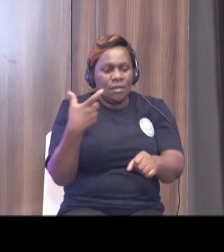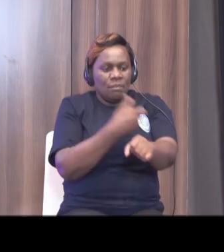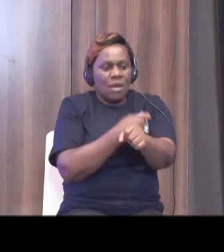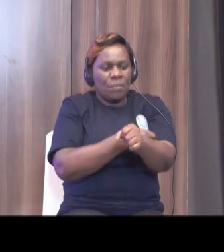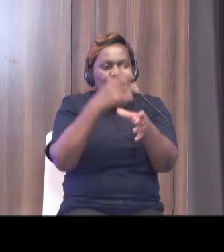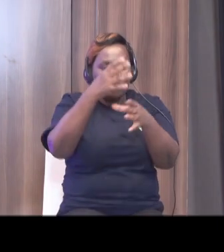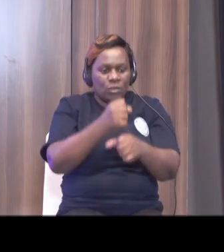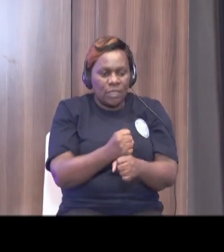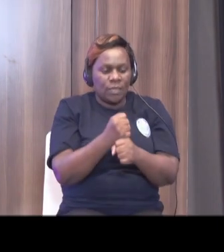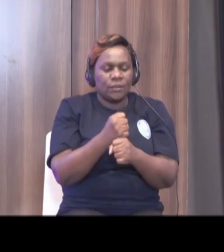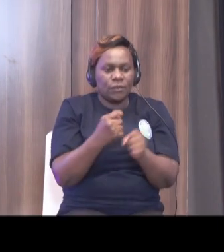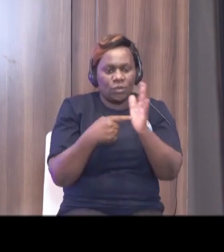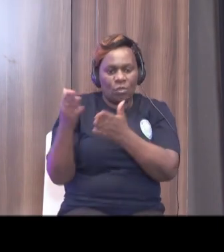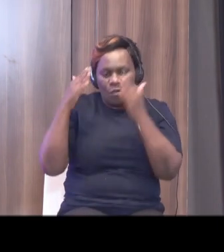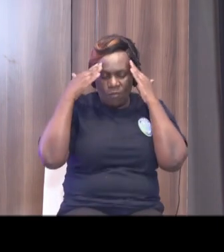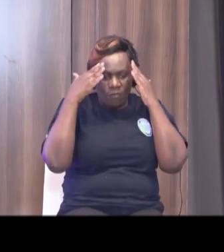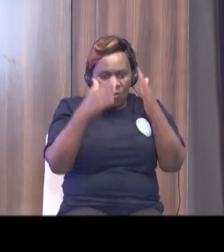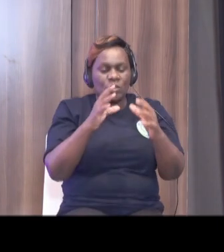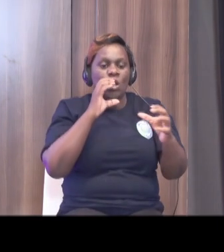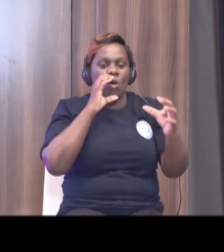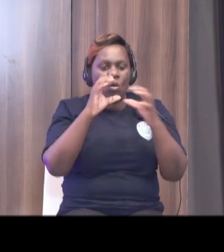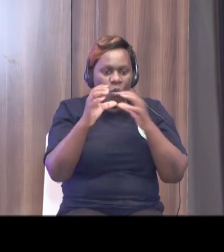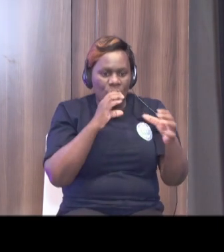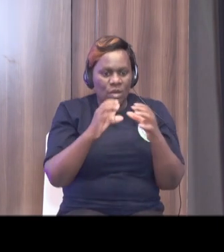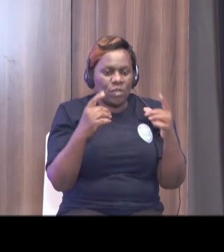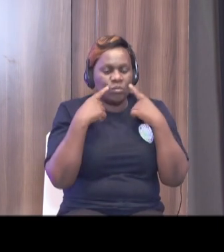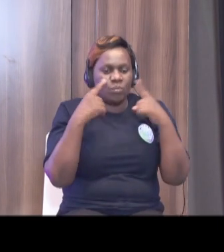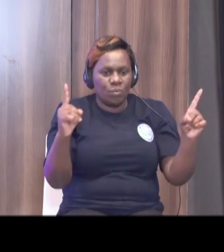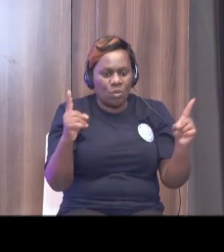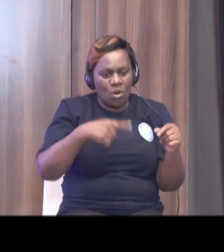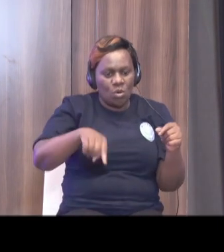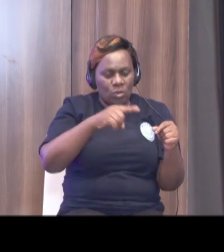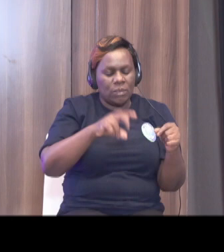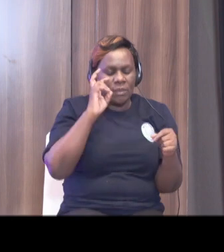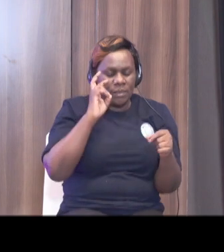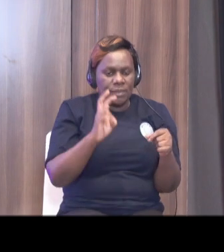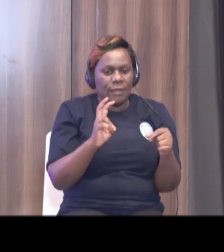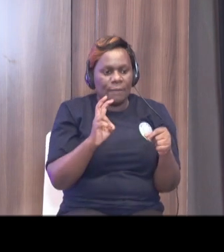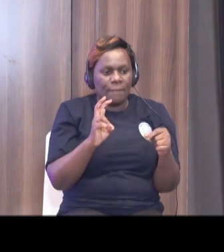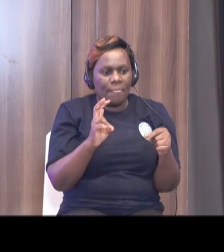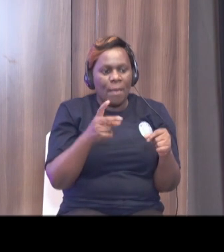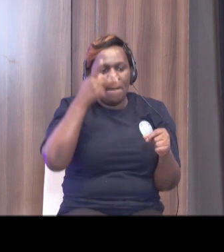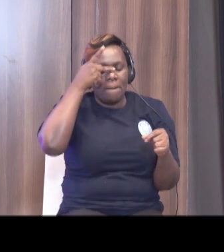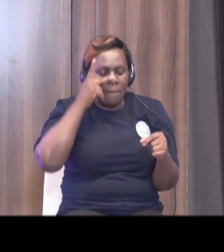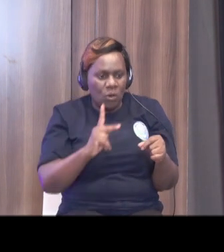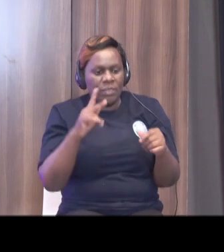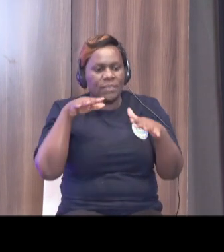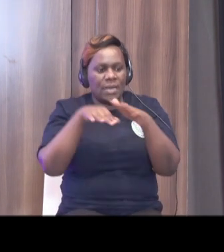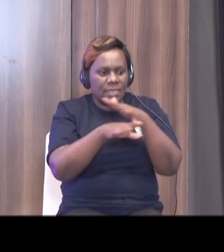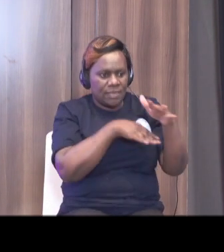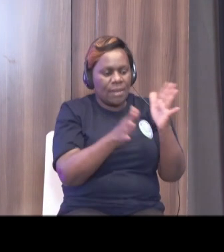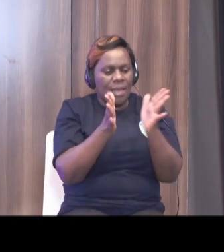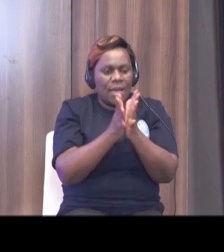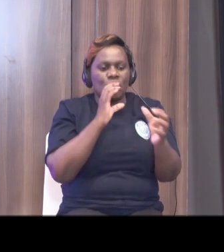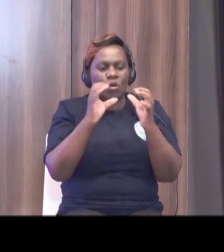Society, like I show you here, focused on communicating the results. We already said, like policy, access, and